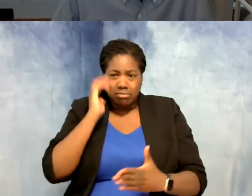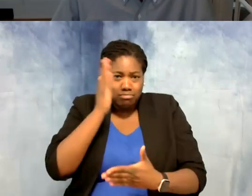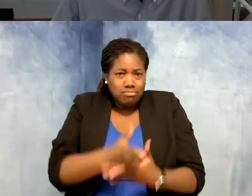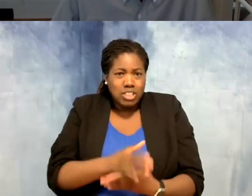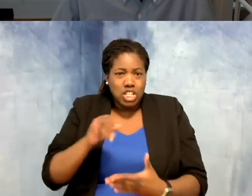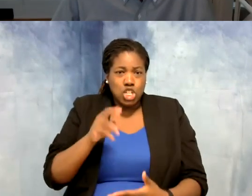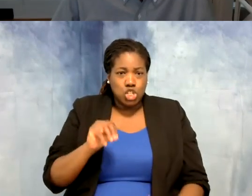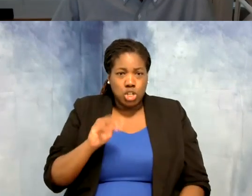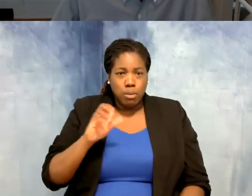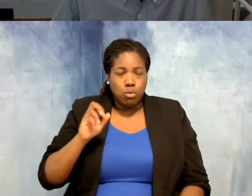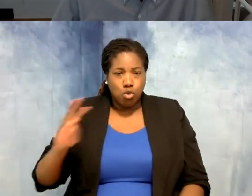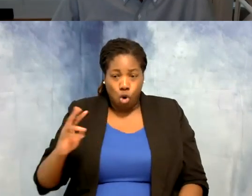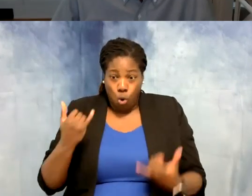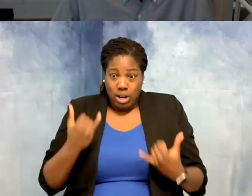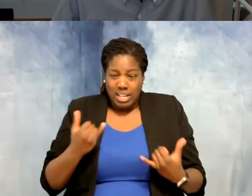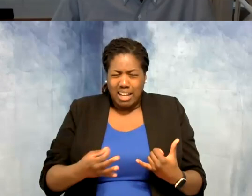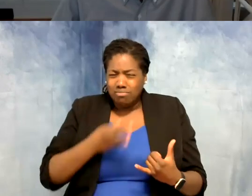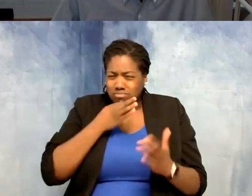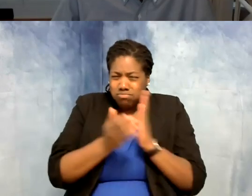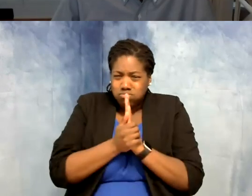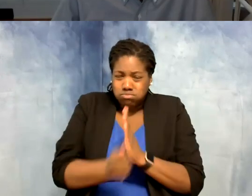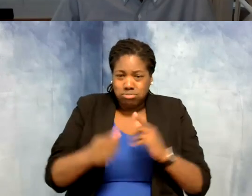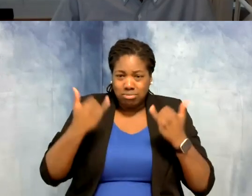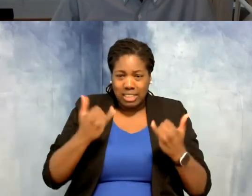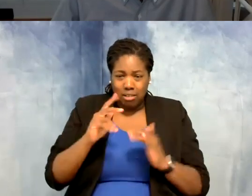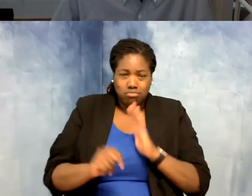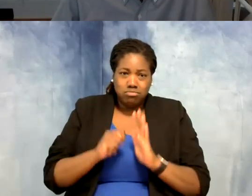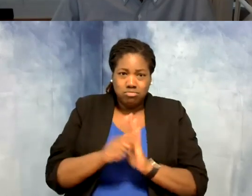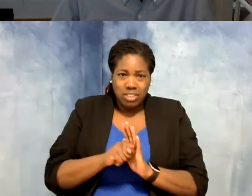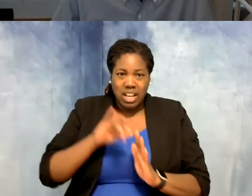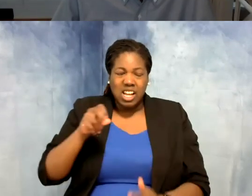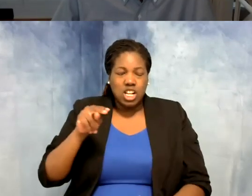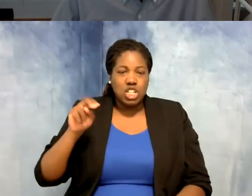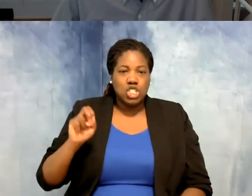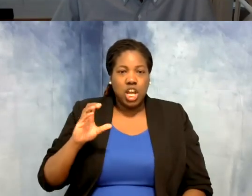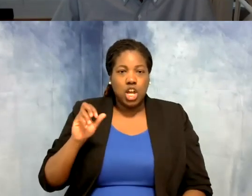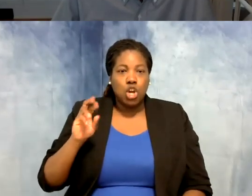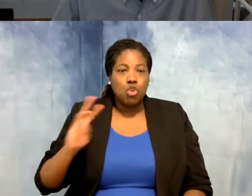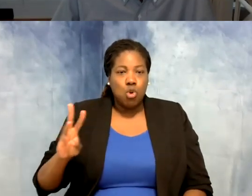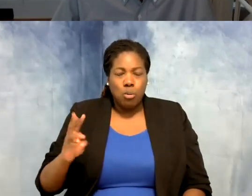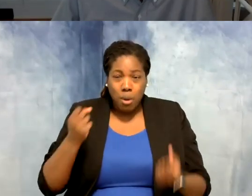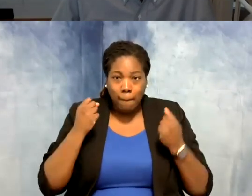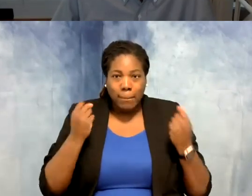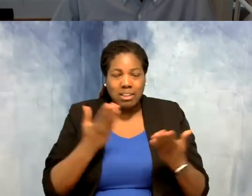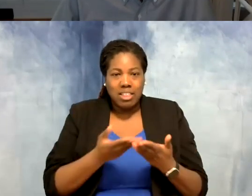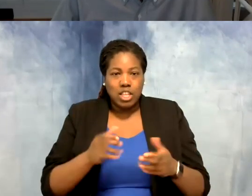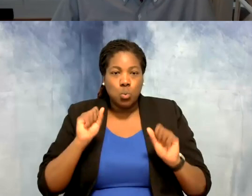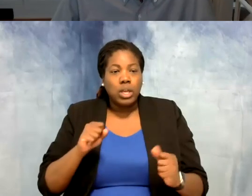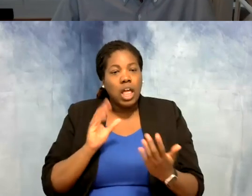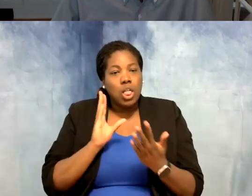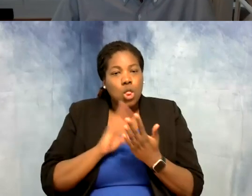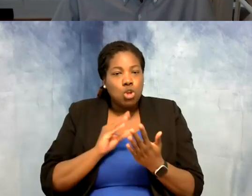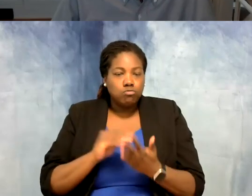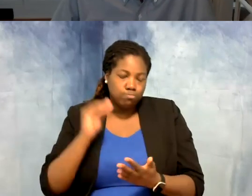Crow, and now masterful at it in this era of the new Jane Crow. But there's a lot that we can also learn from